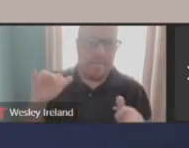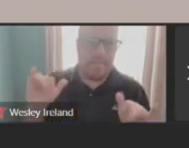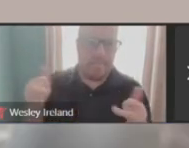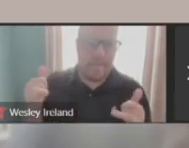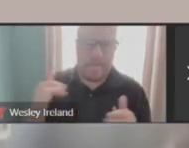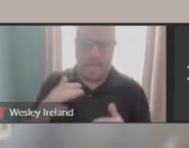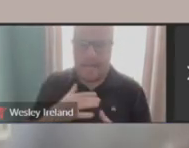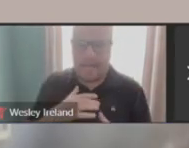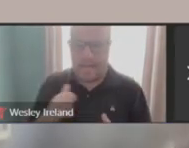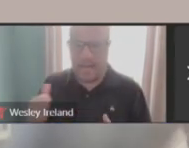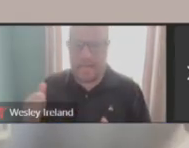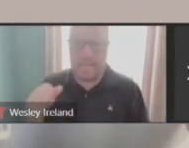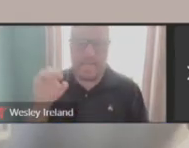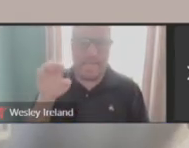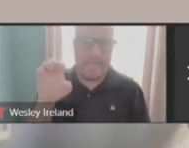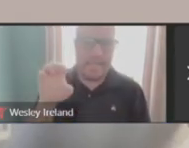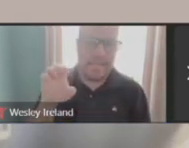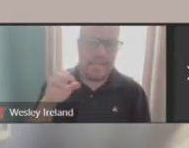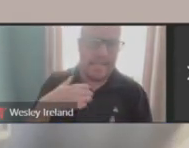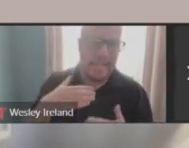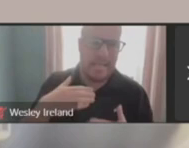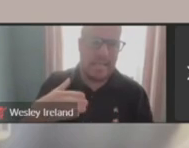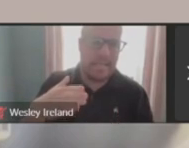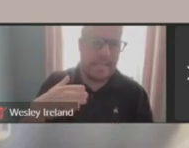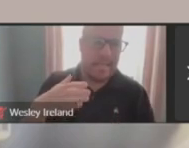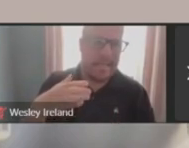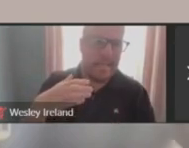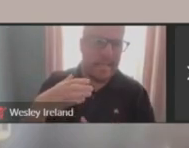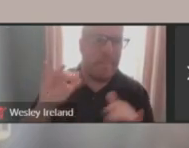I'm sorry to interrupt, but Laurie, we cannot hear you.